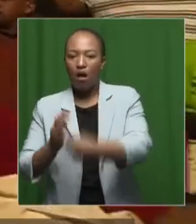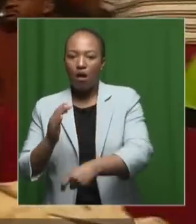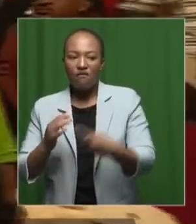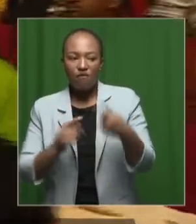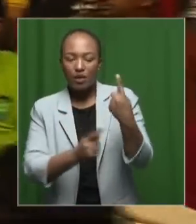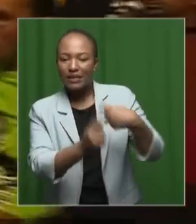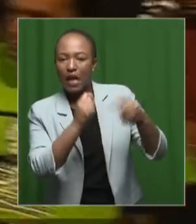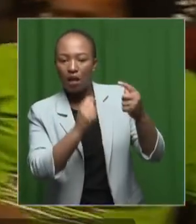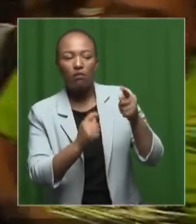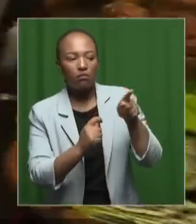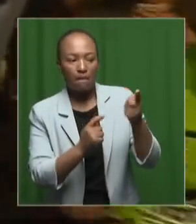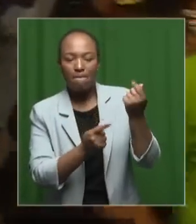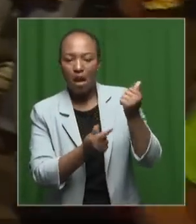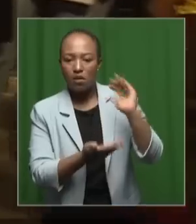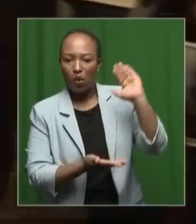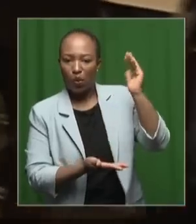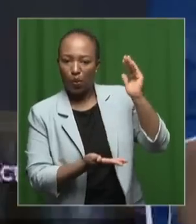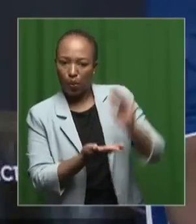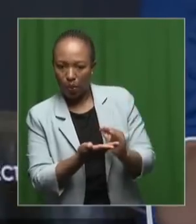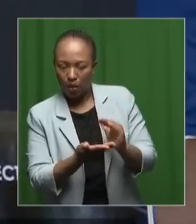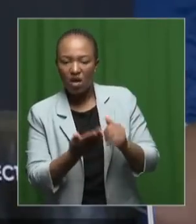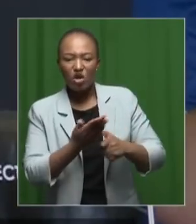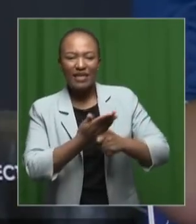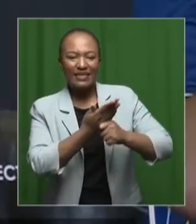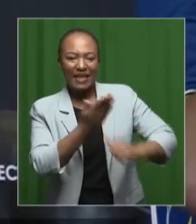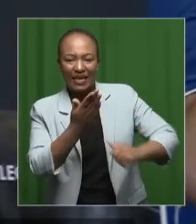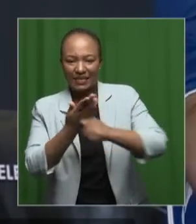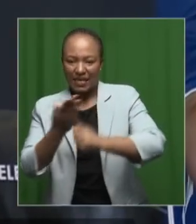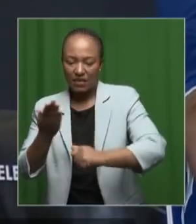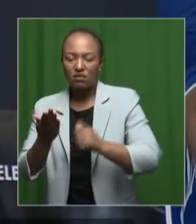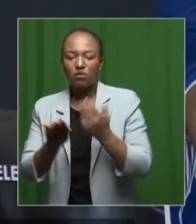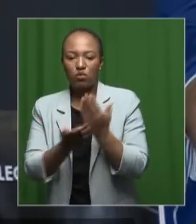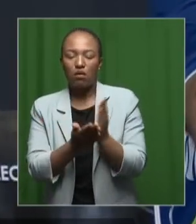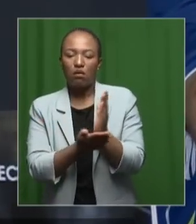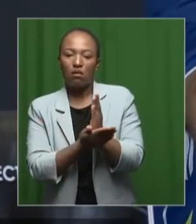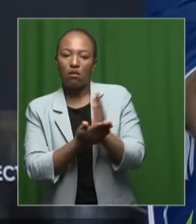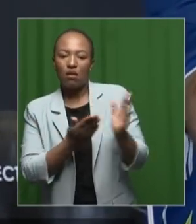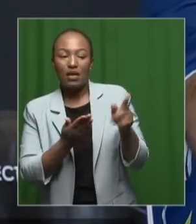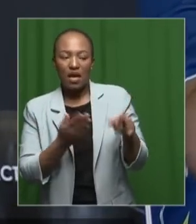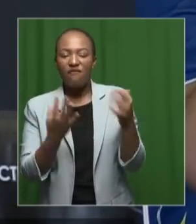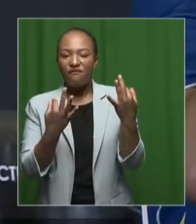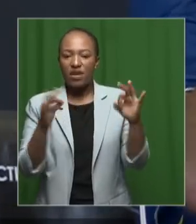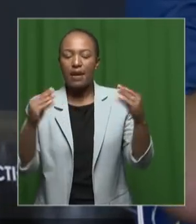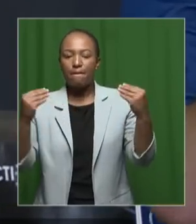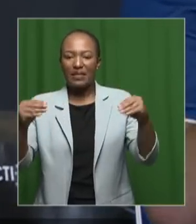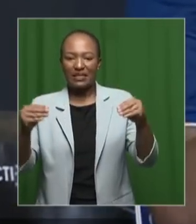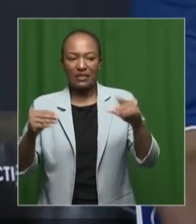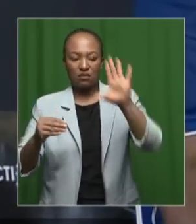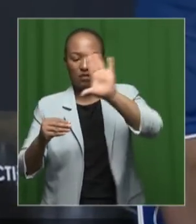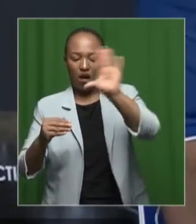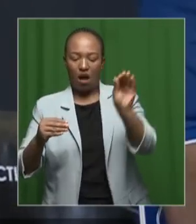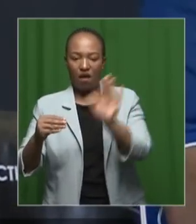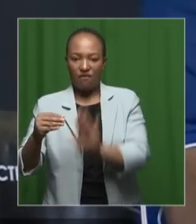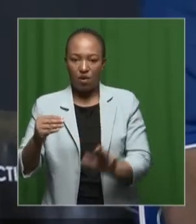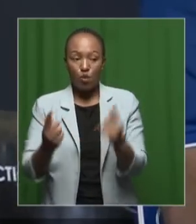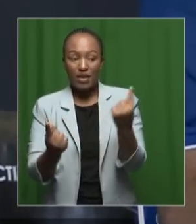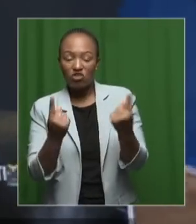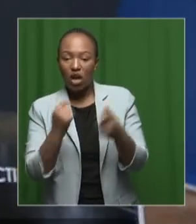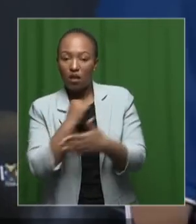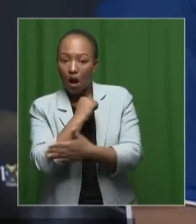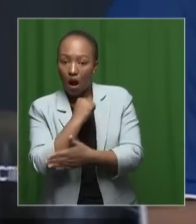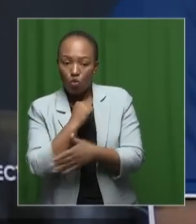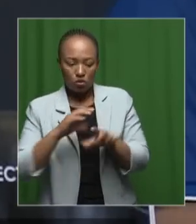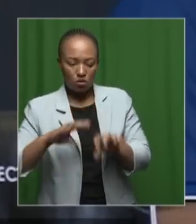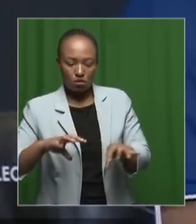and certain goods not being taxed, etc. That's Africa Continental Free Trade Agreement. All right. We're trading with each other.